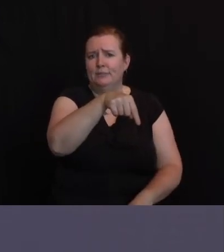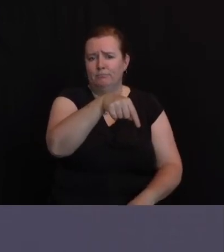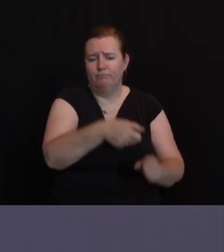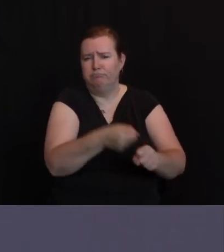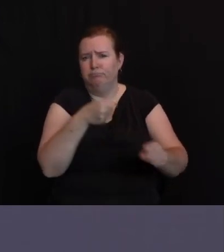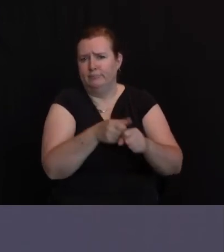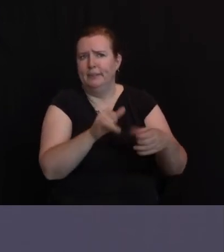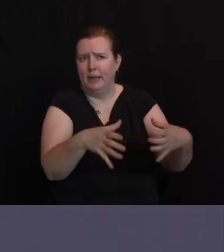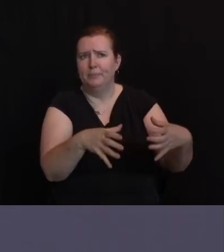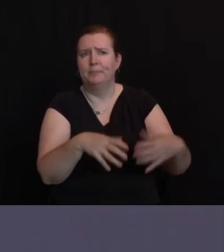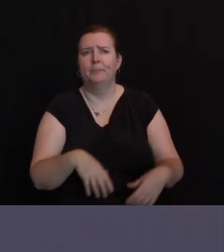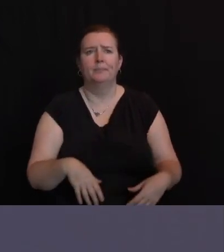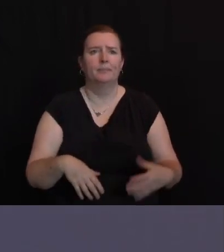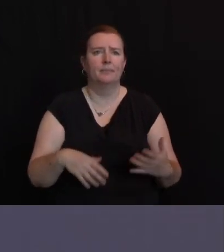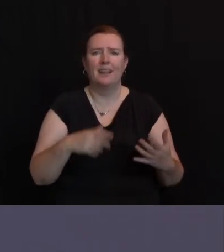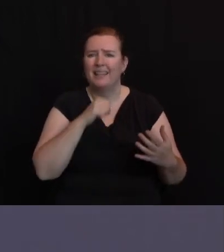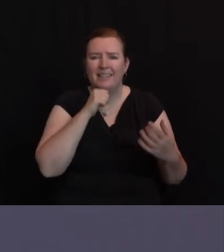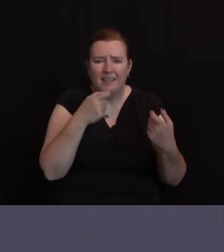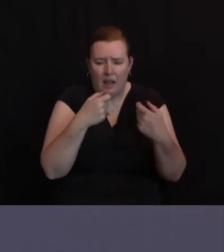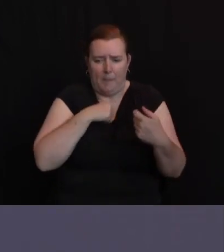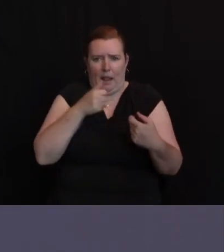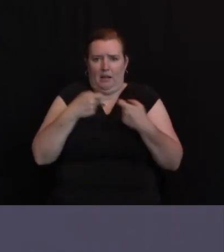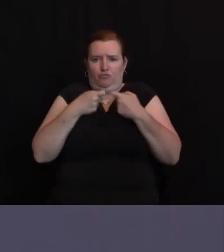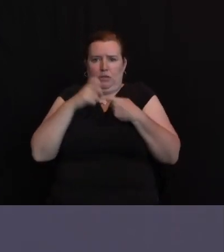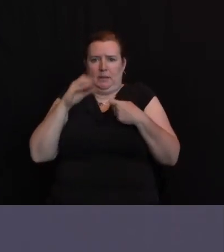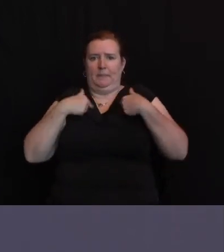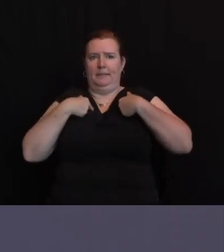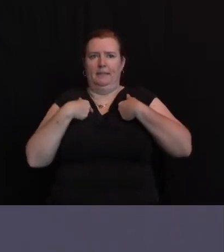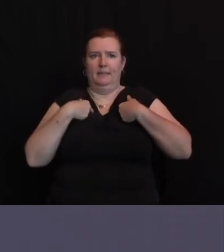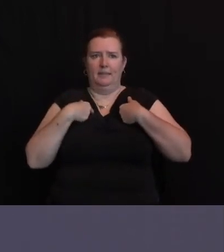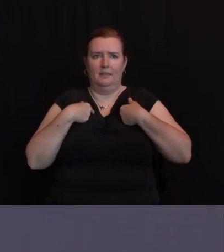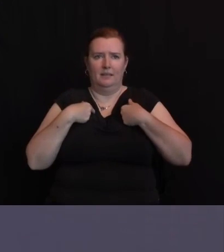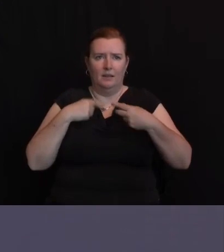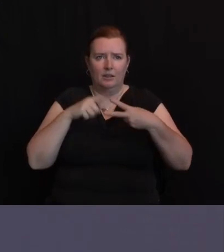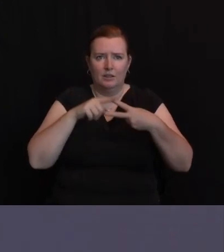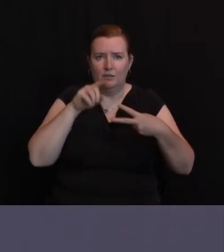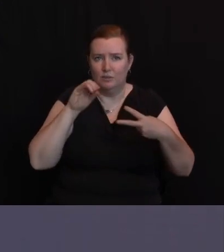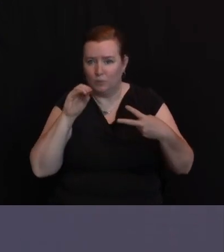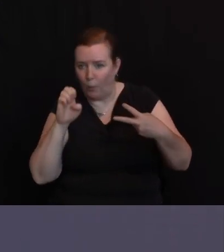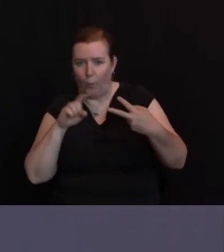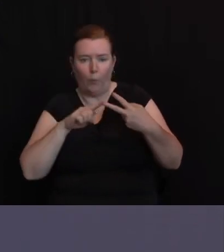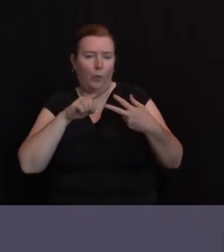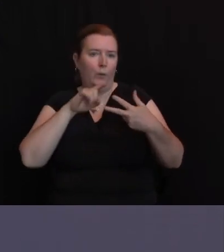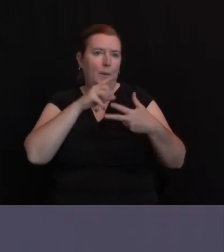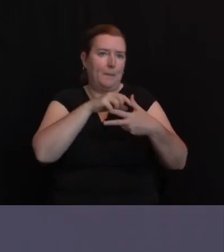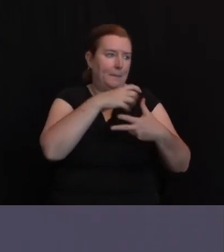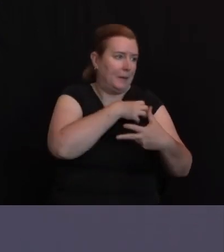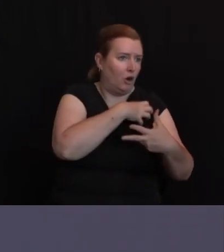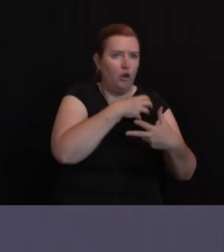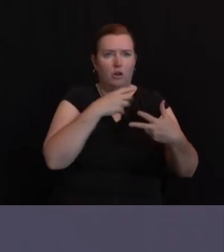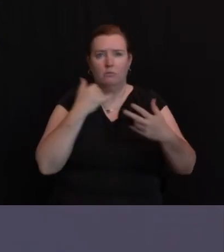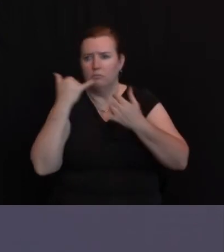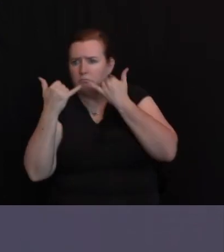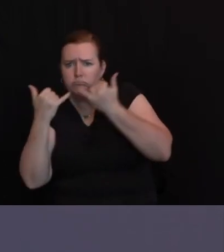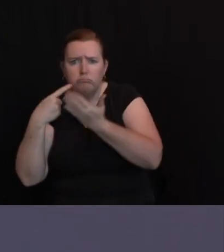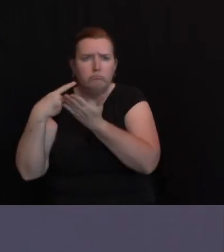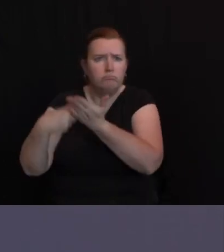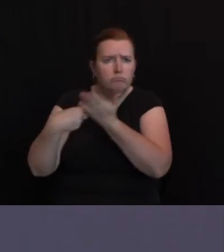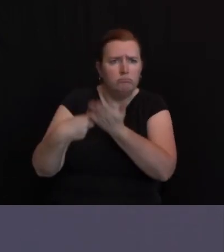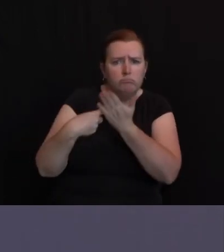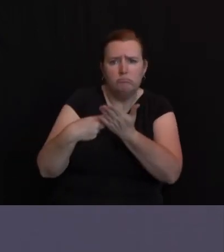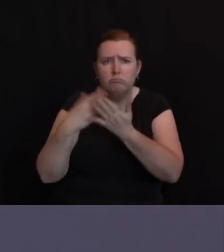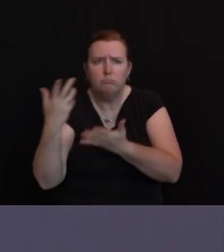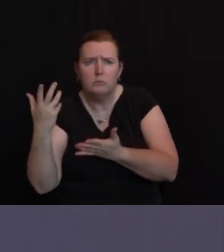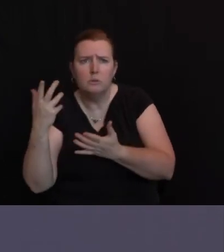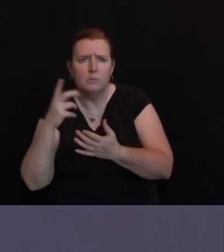promise you, Joe and his team and Pat and I personally will be on the electric service providers to get folks back up